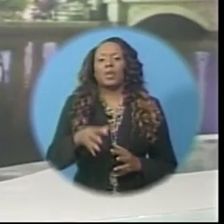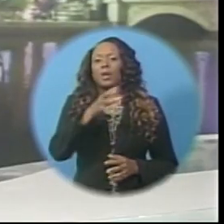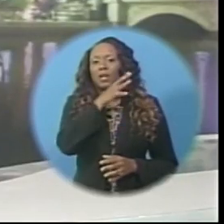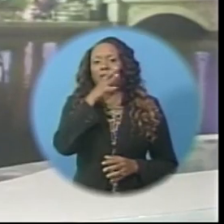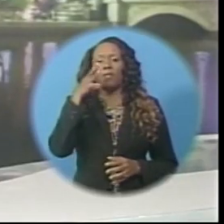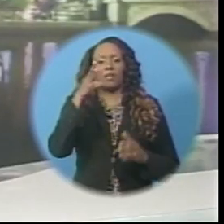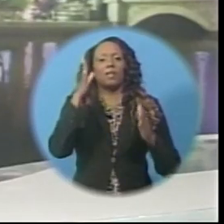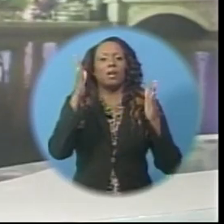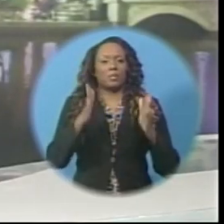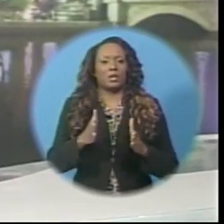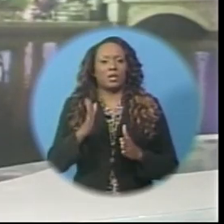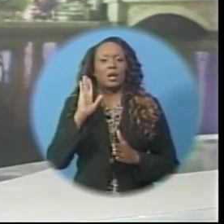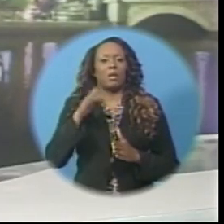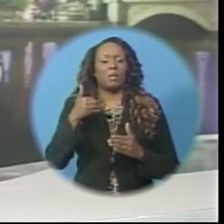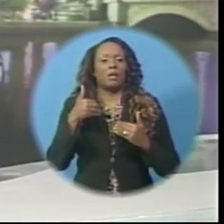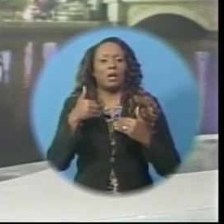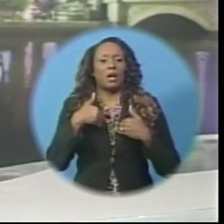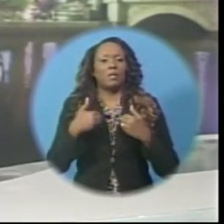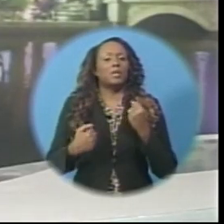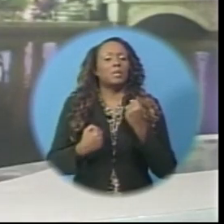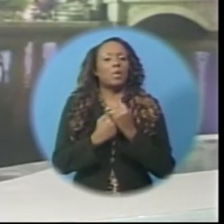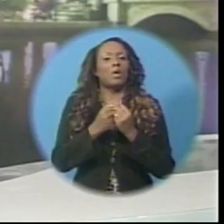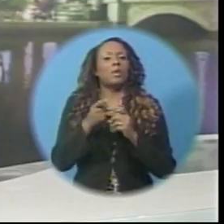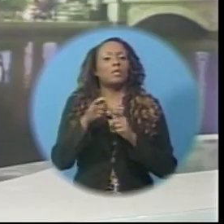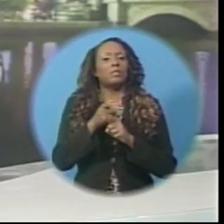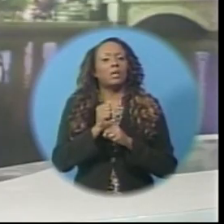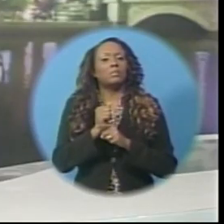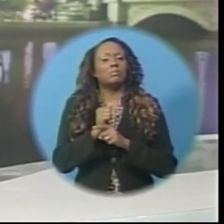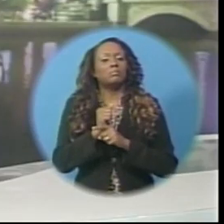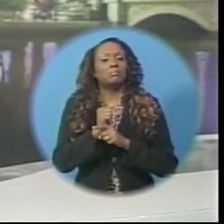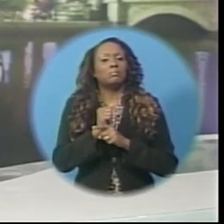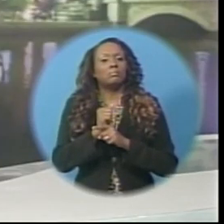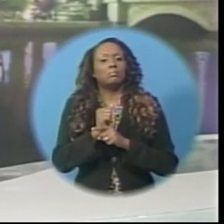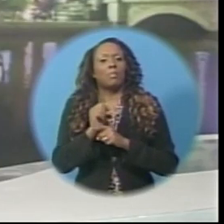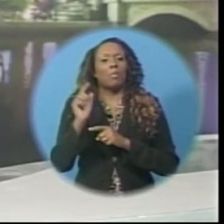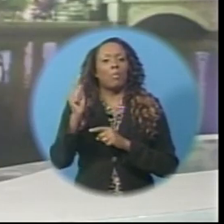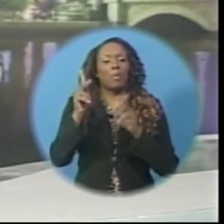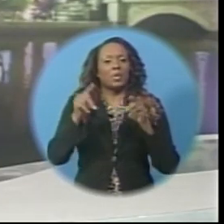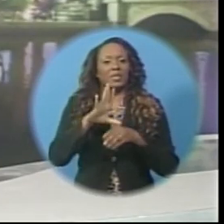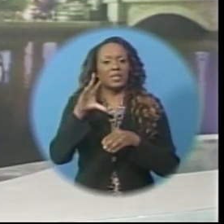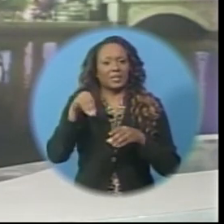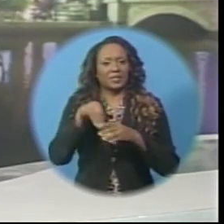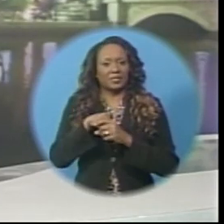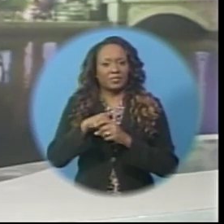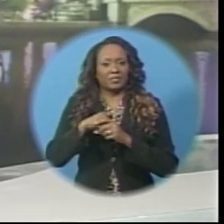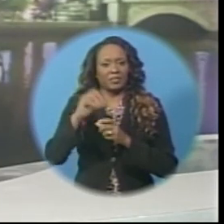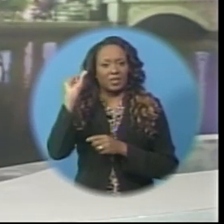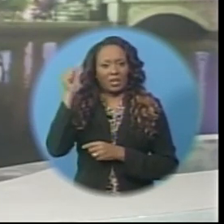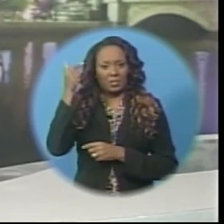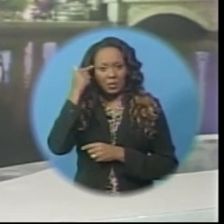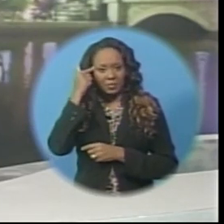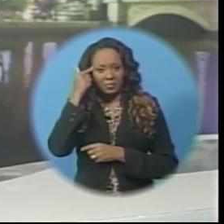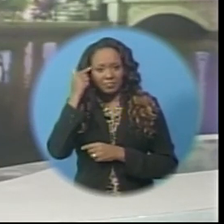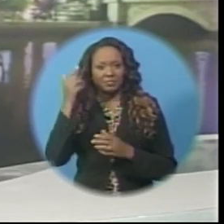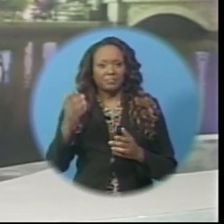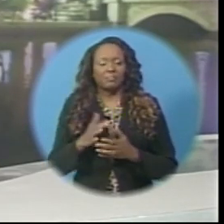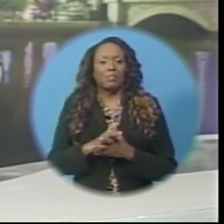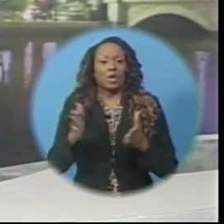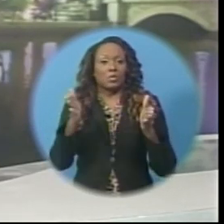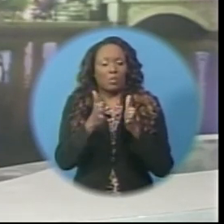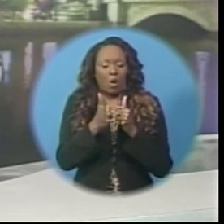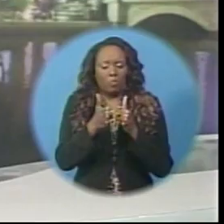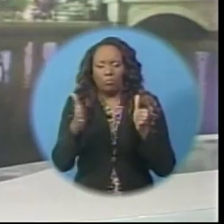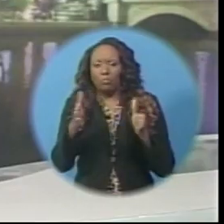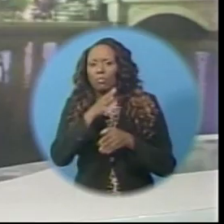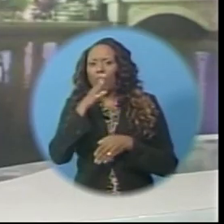Farmers have the support of a government backbencher in pleading with judges to deliver harsher penalties for crop thieves. Small and